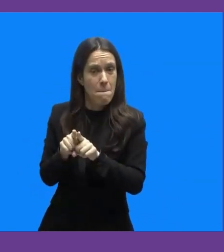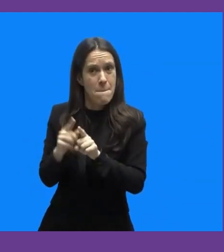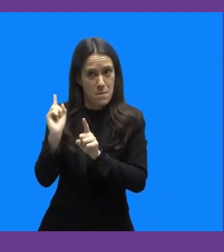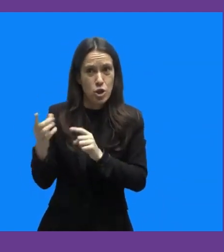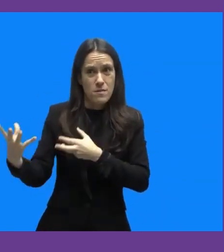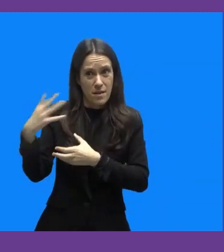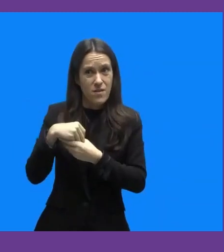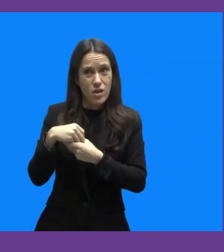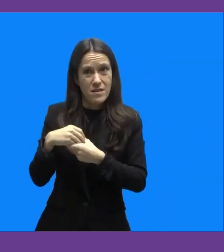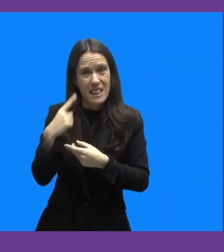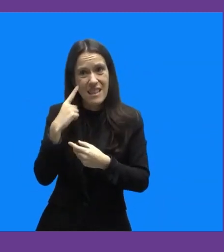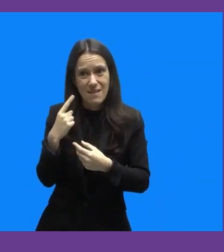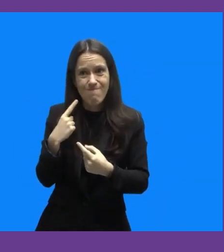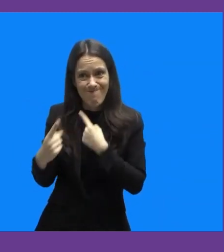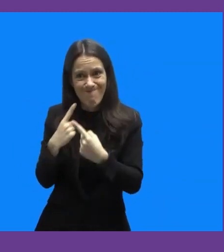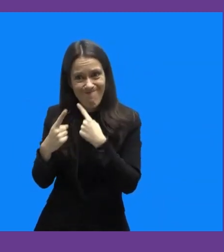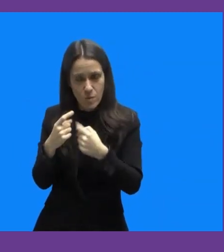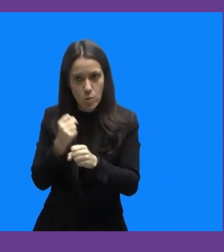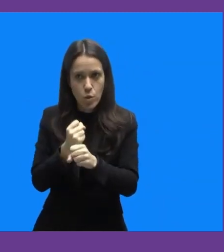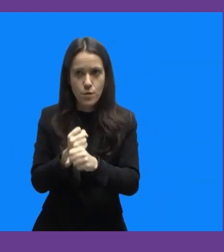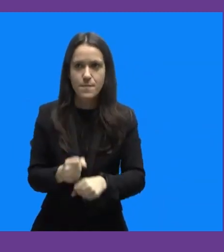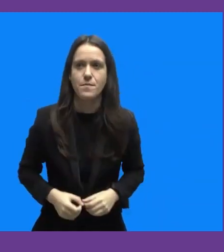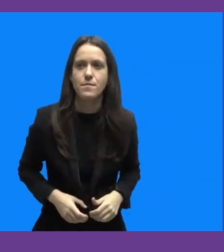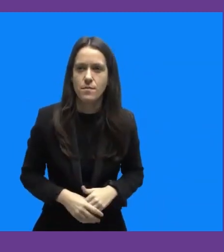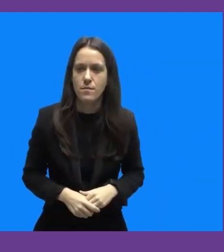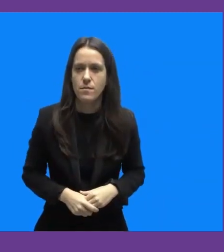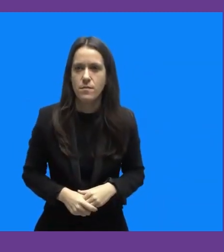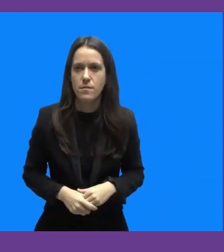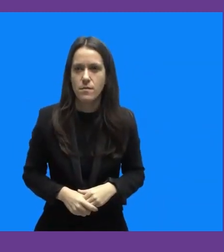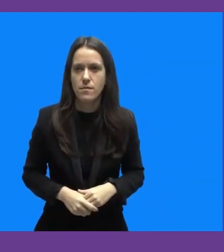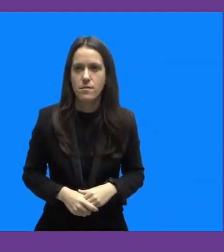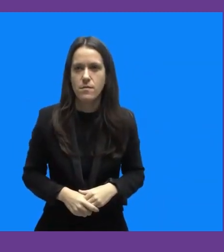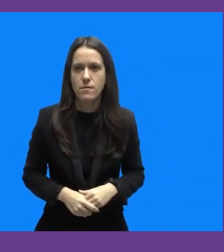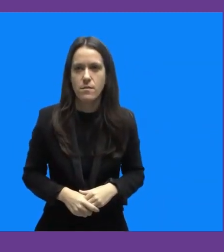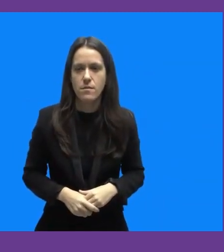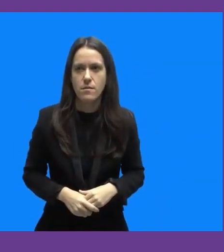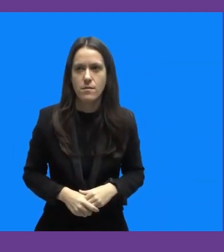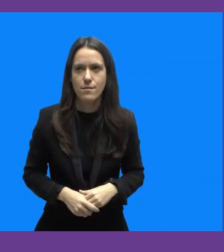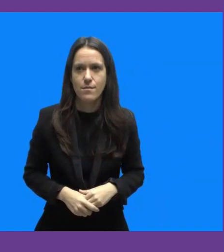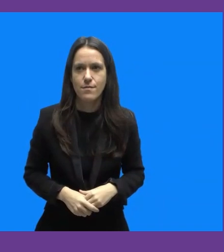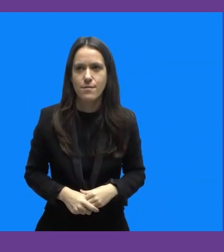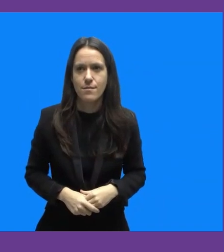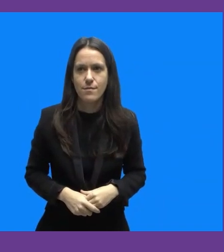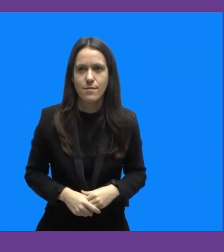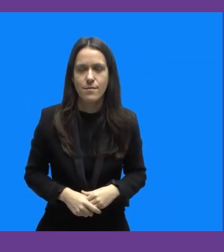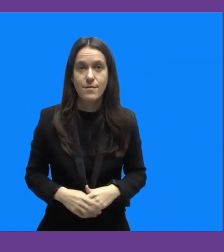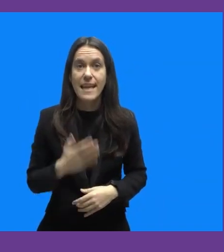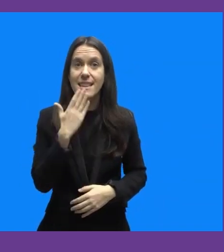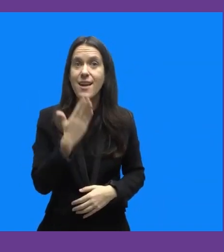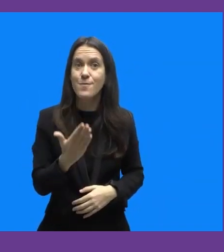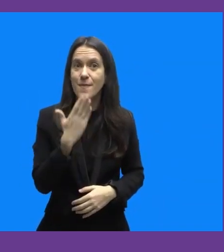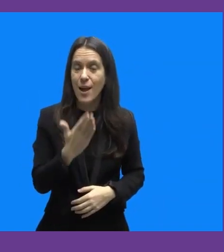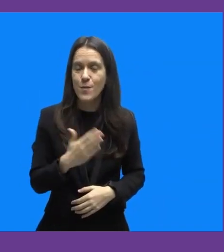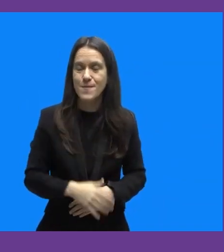we feel in our daily life. Okay, just my 2 cents. Yeah. Thank you. Thank you so much, Bruno. That's right.